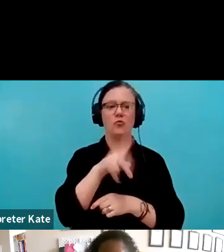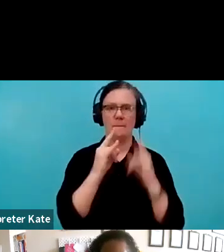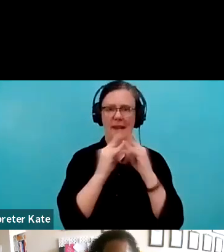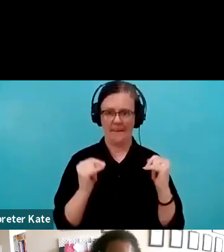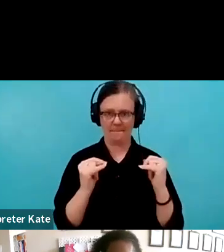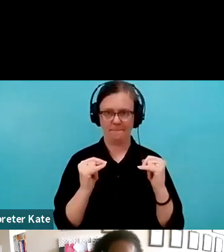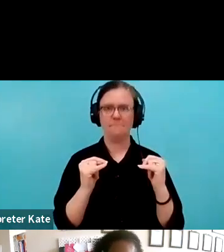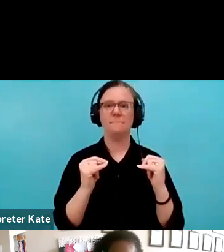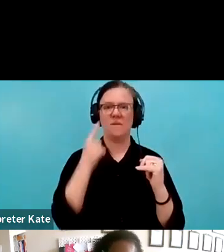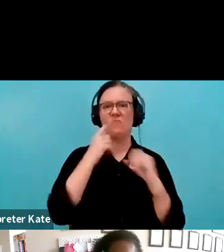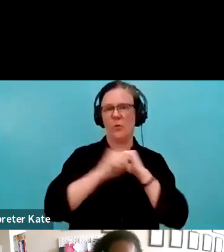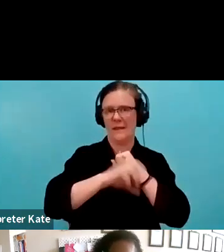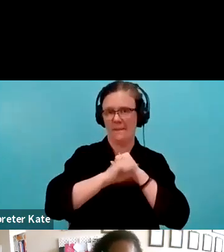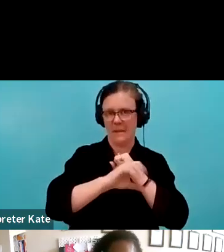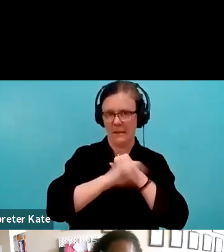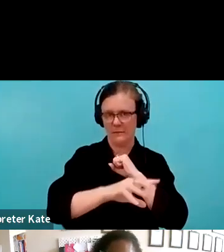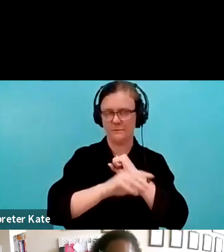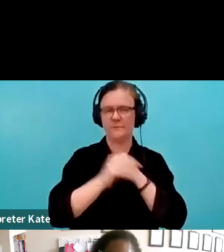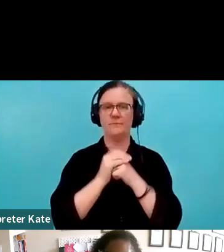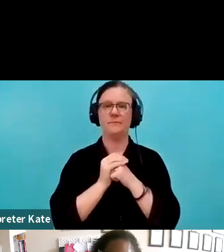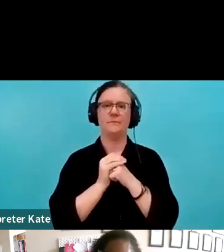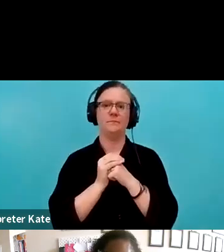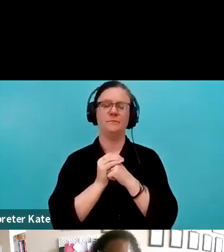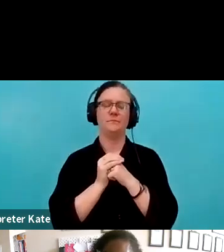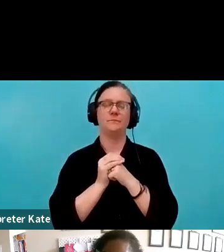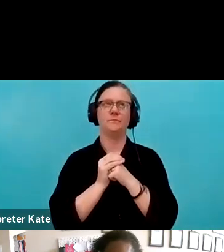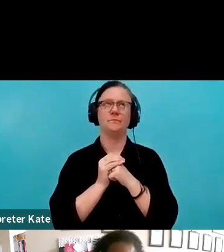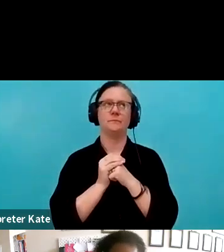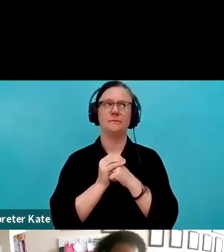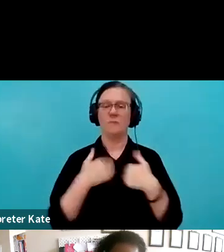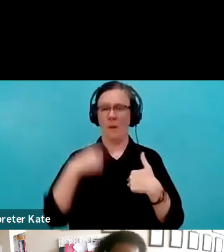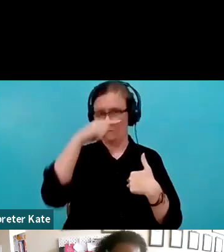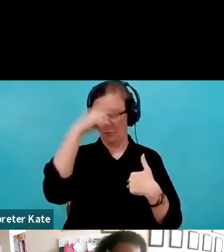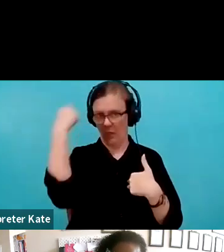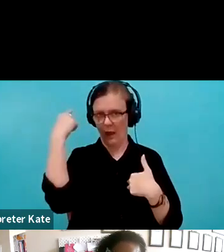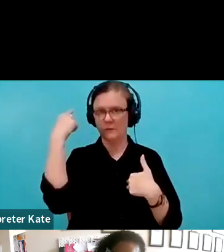impact campaign. And I am Black